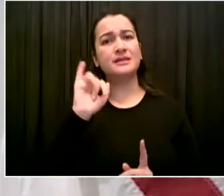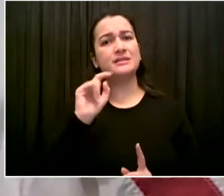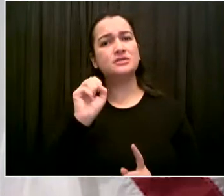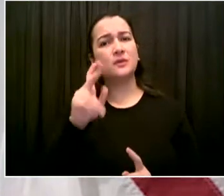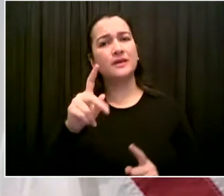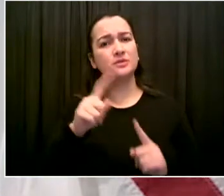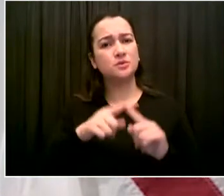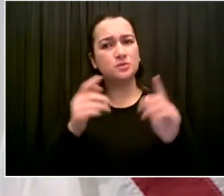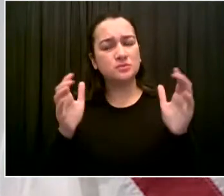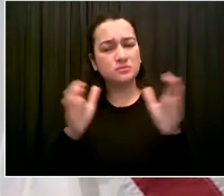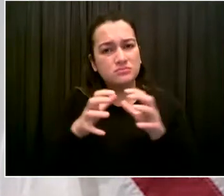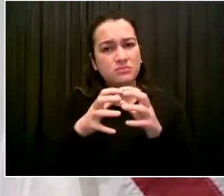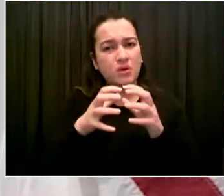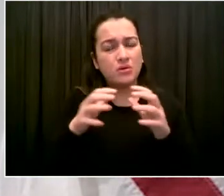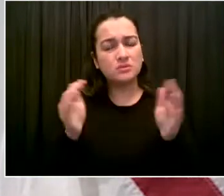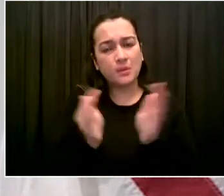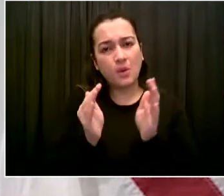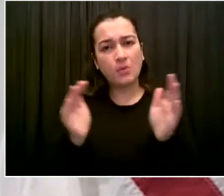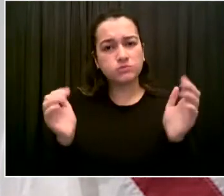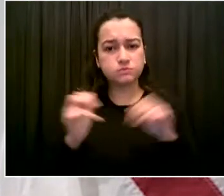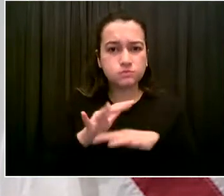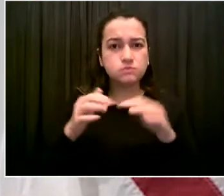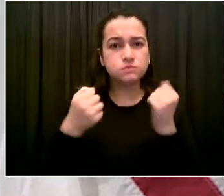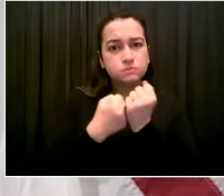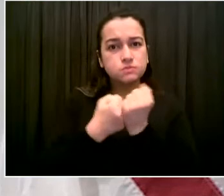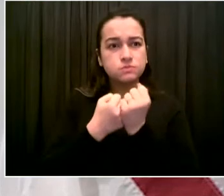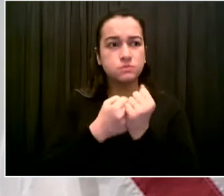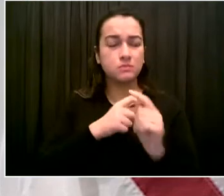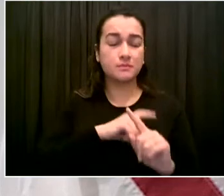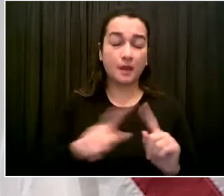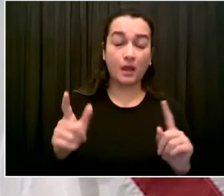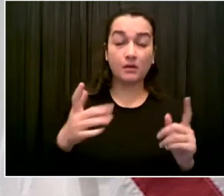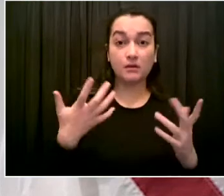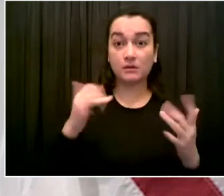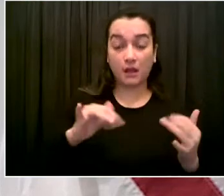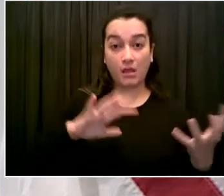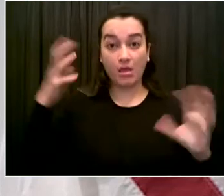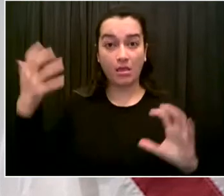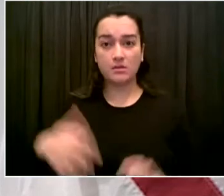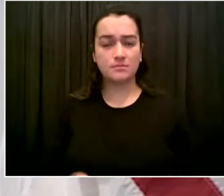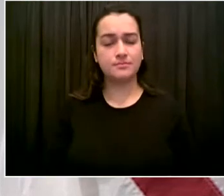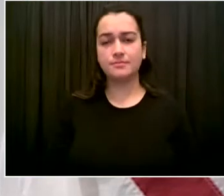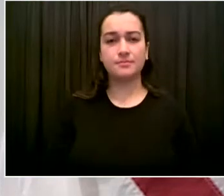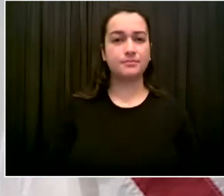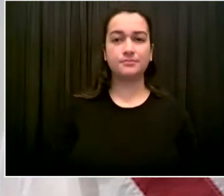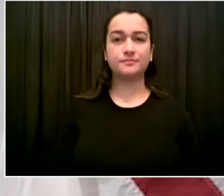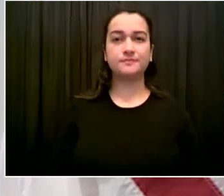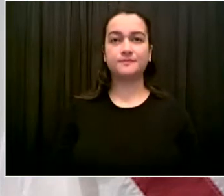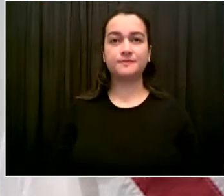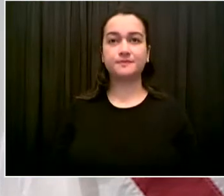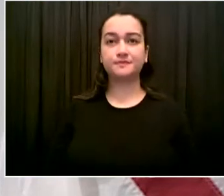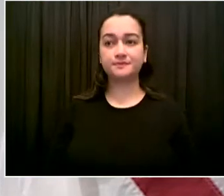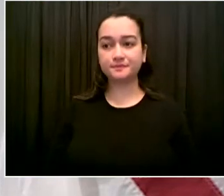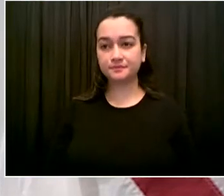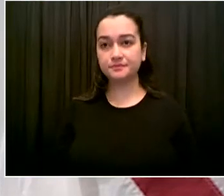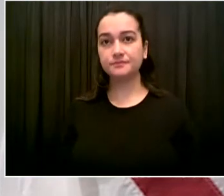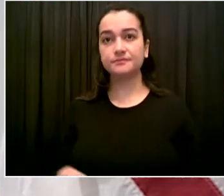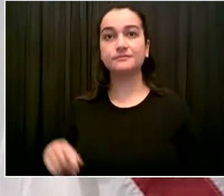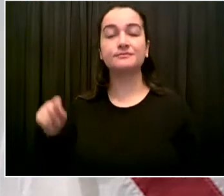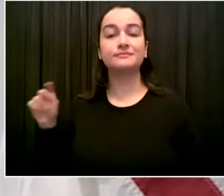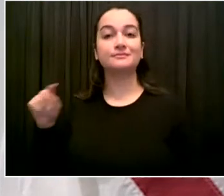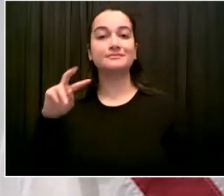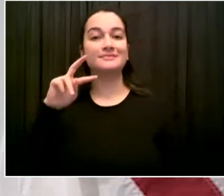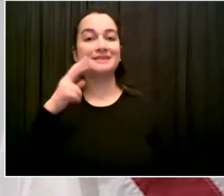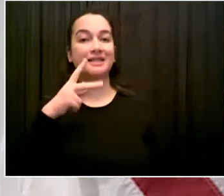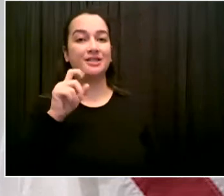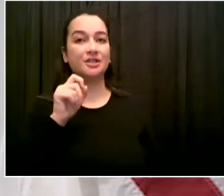Thanks. I appreciate that. And my second question is, last summer when you and the City Council were coming up with the budget,